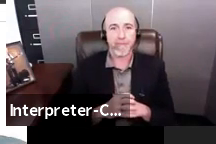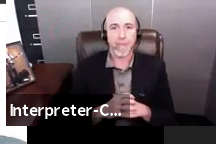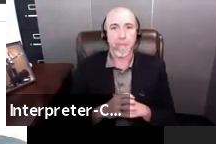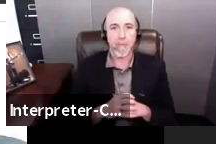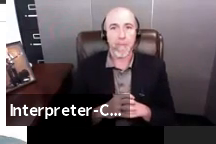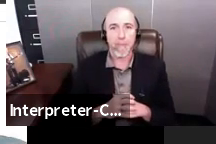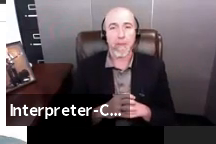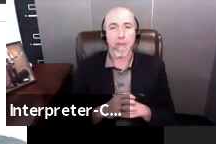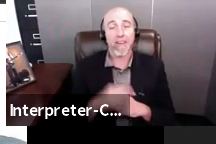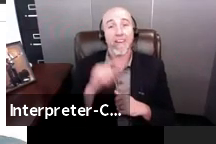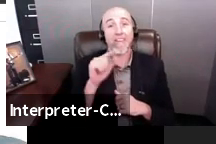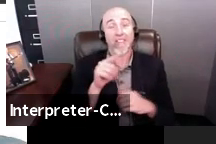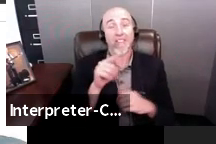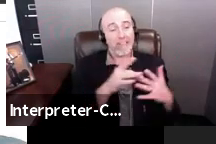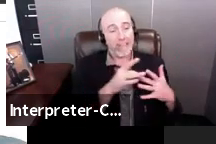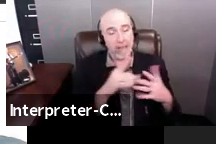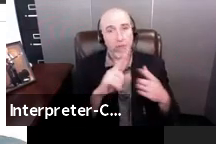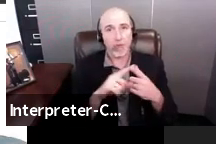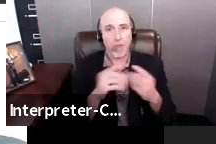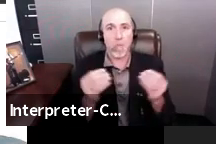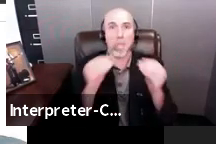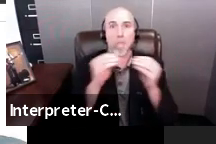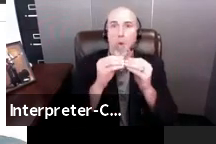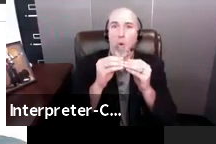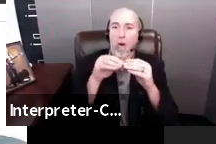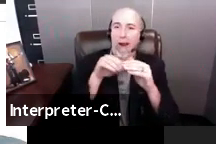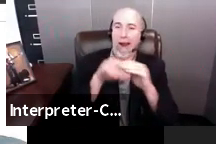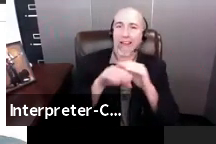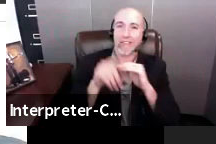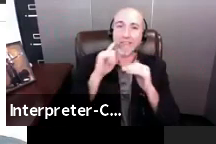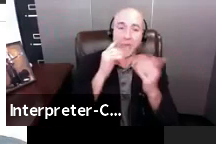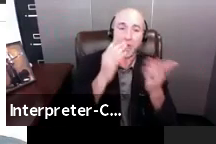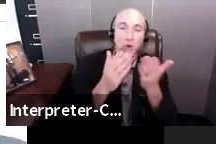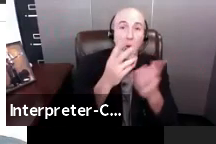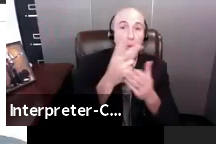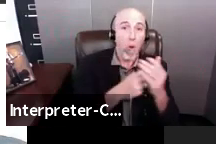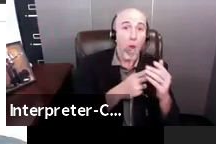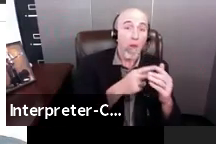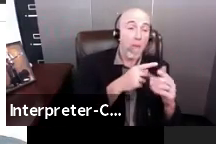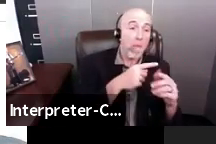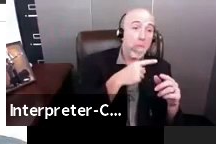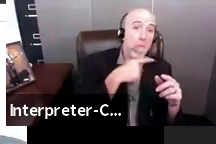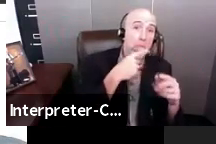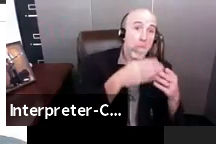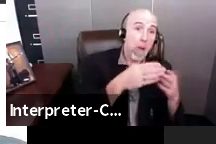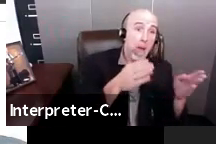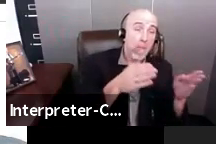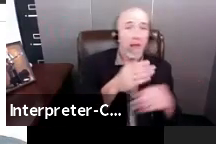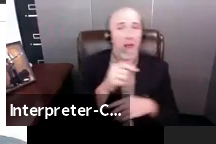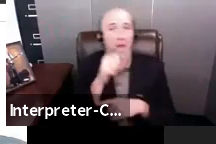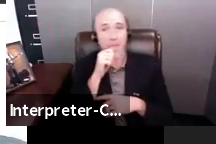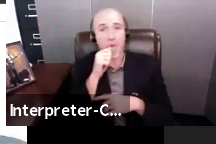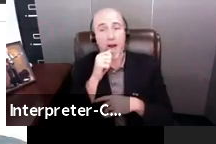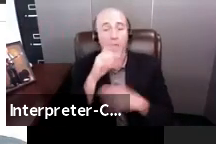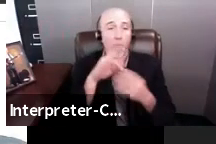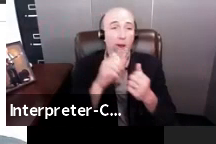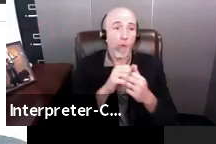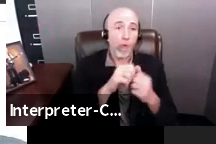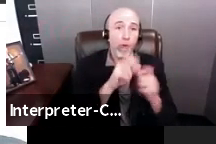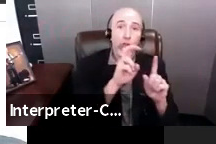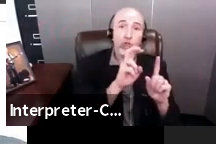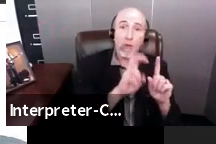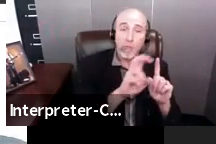This has led to greater access to services in both the public and private sectors in areas such as transportation, healthcare,